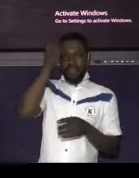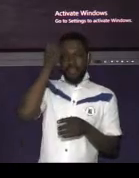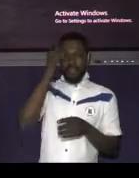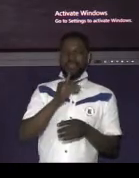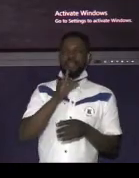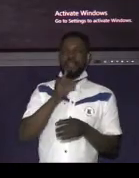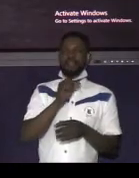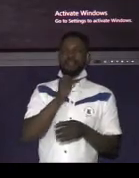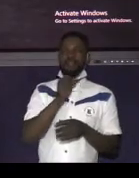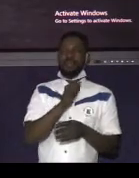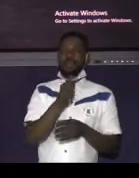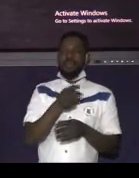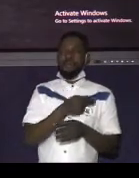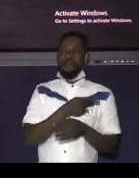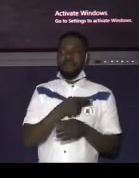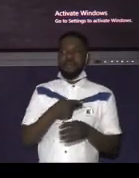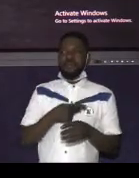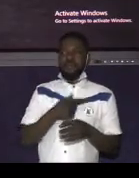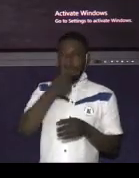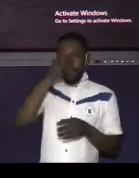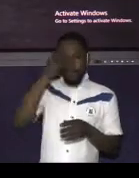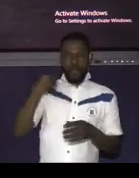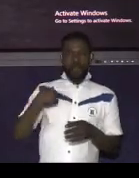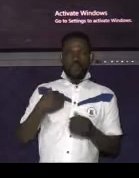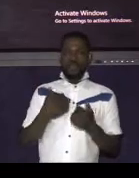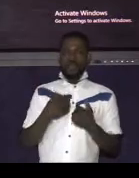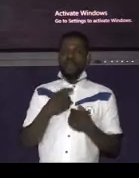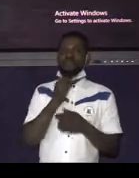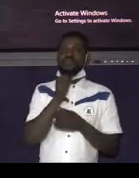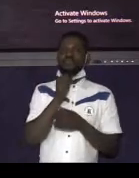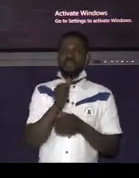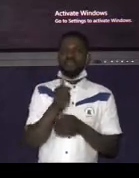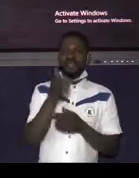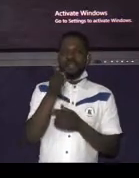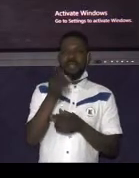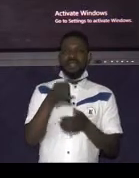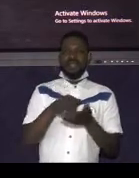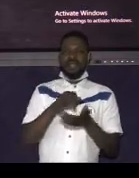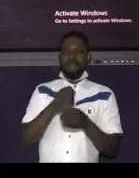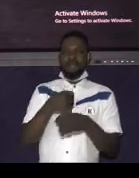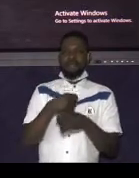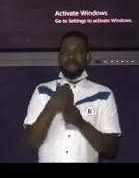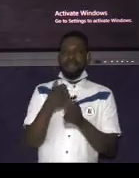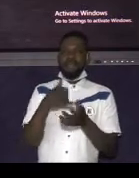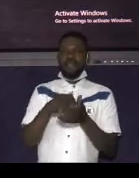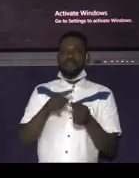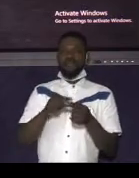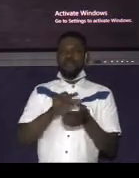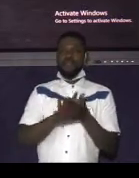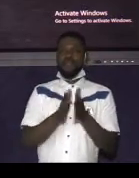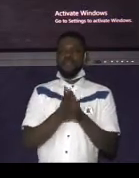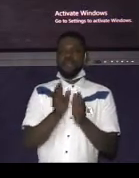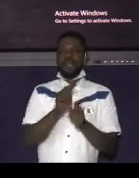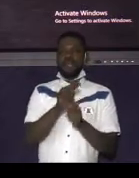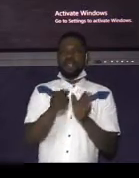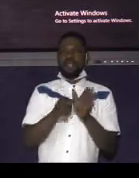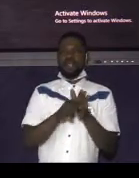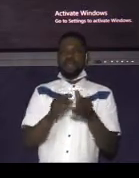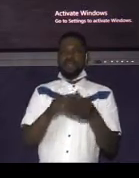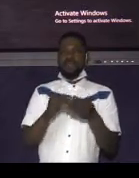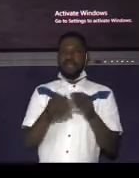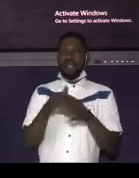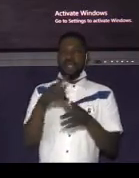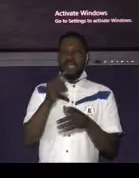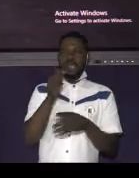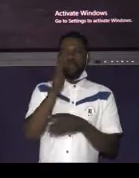prefect. Because we have not there, it makes it a negative sentence. So, the woman